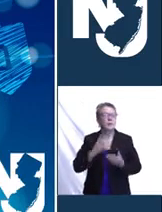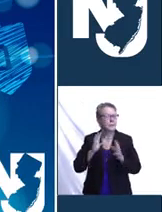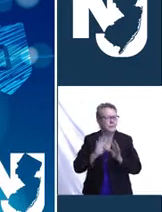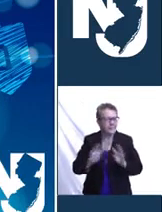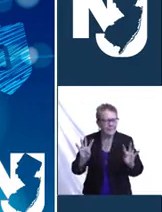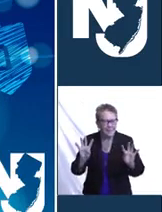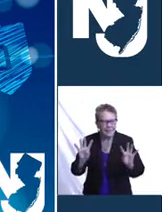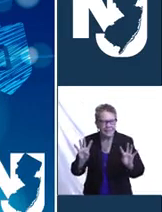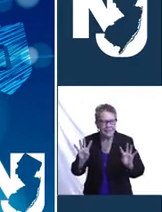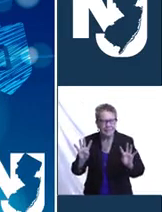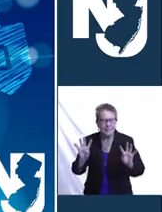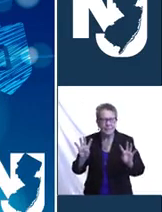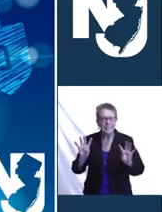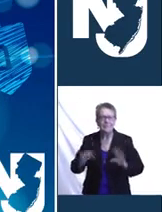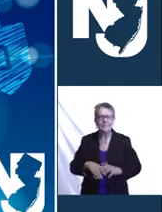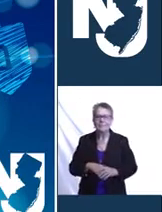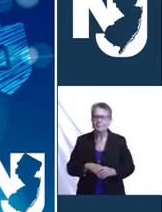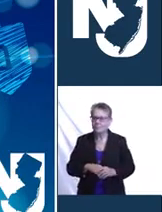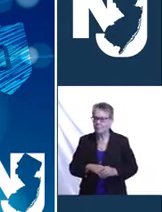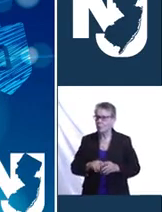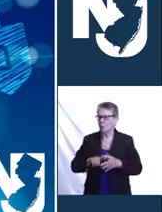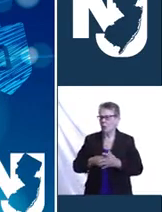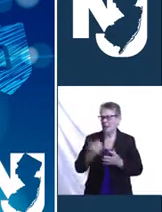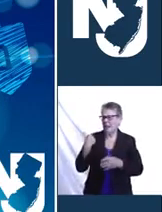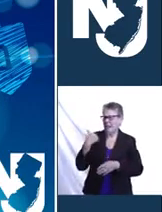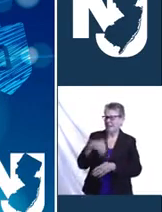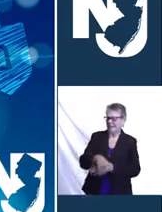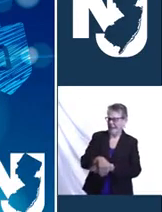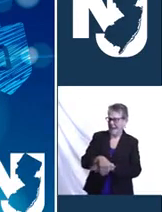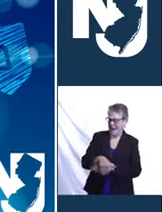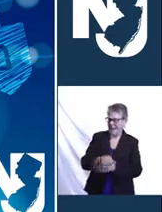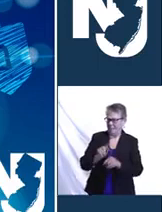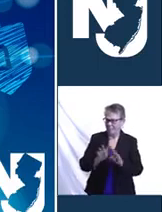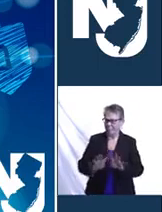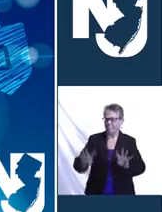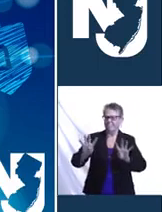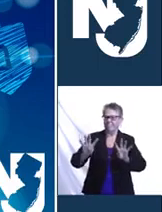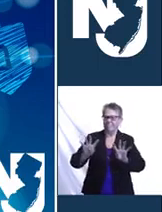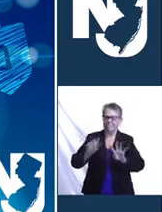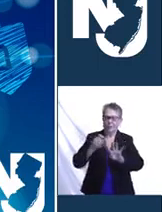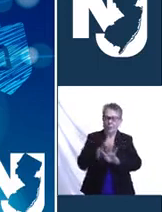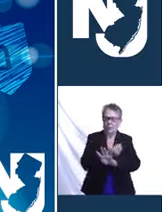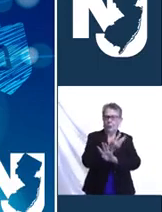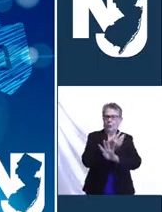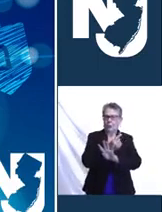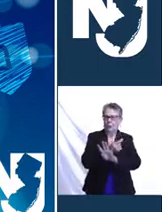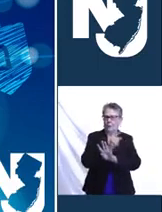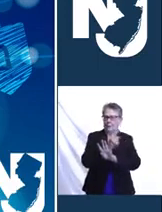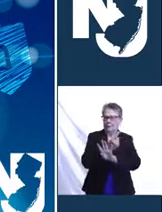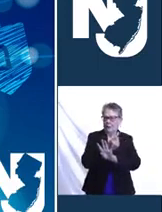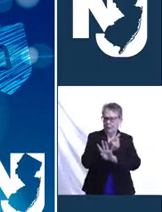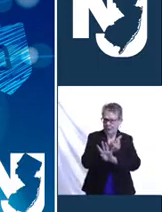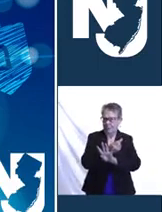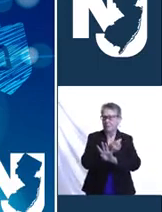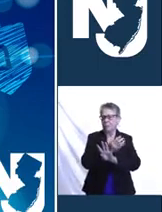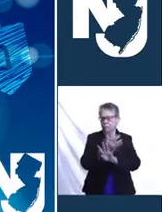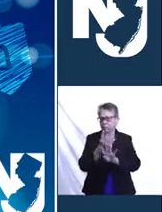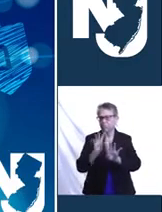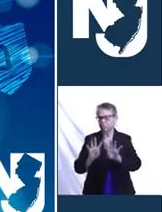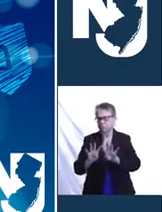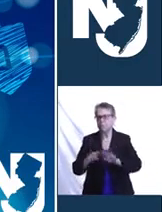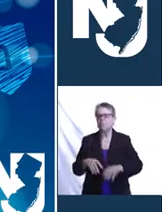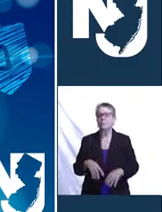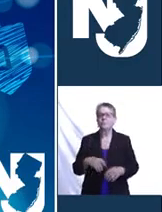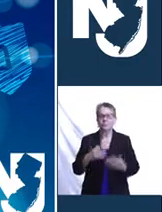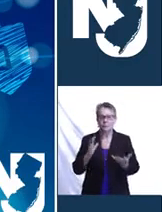this afternoon, I will have the honor of once again joining in the lighting of the menorah outside the State House. Did that in